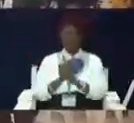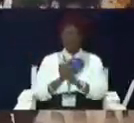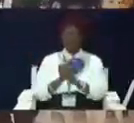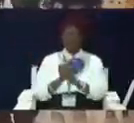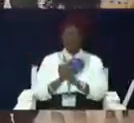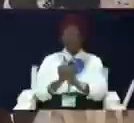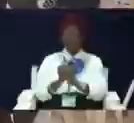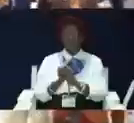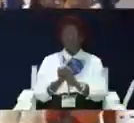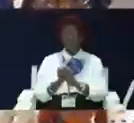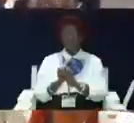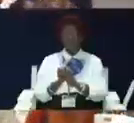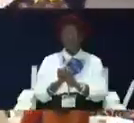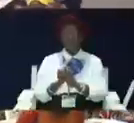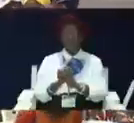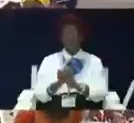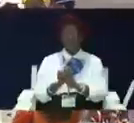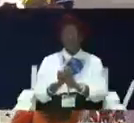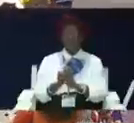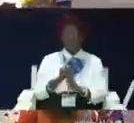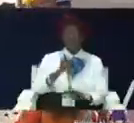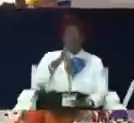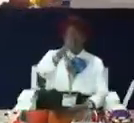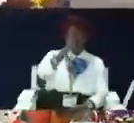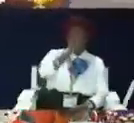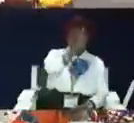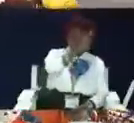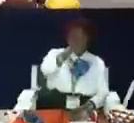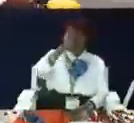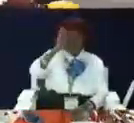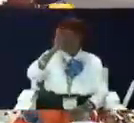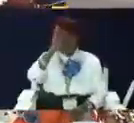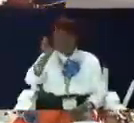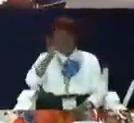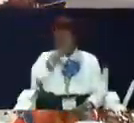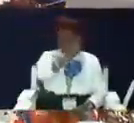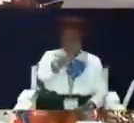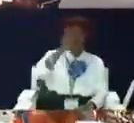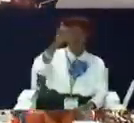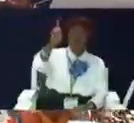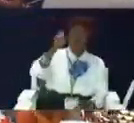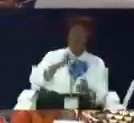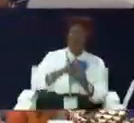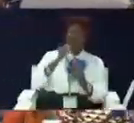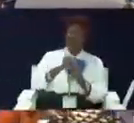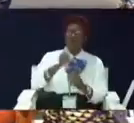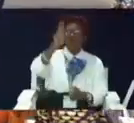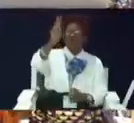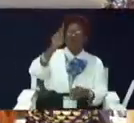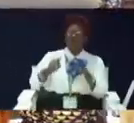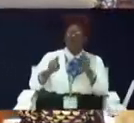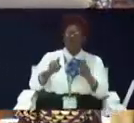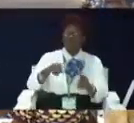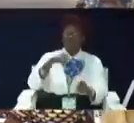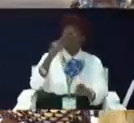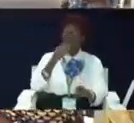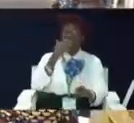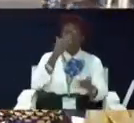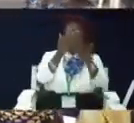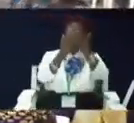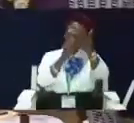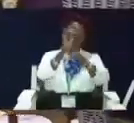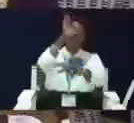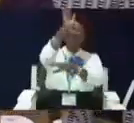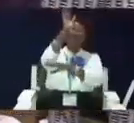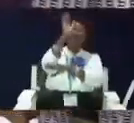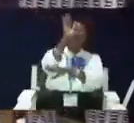And let someone shake hands with one or two people and say, good evening, welcome to Breakthroughs. Bawo lowo